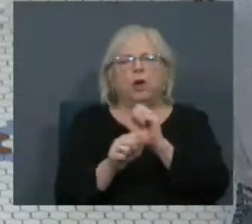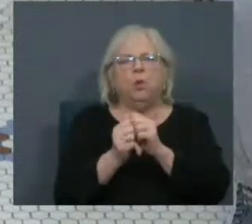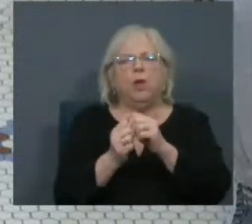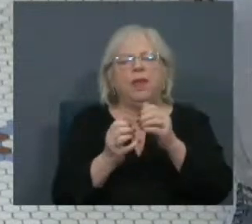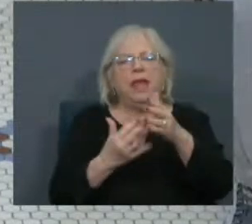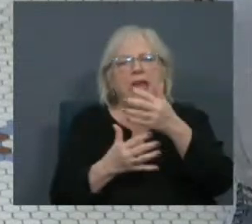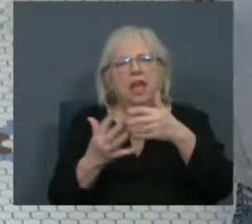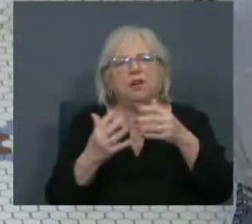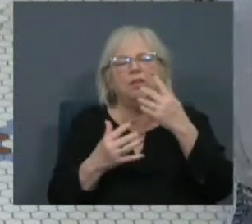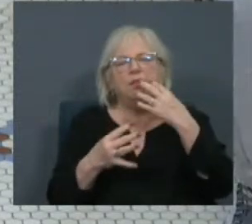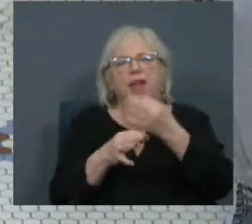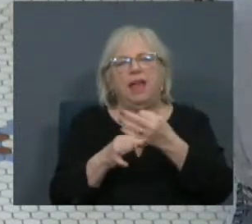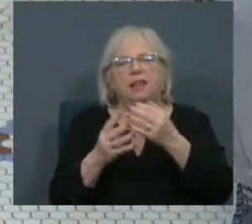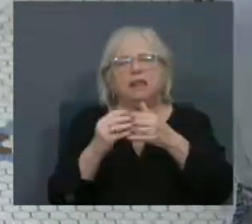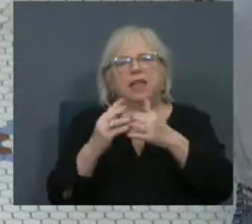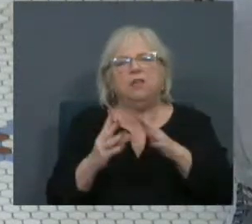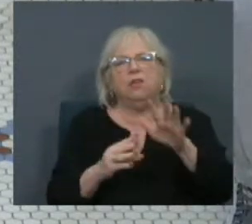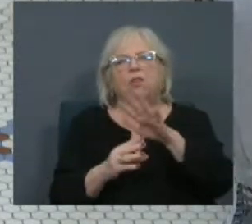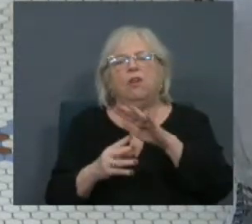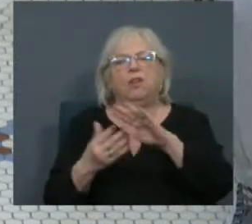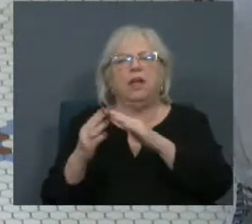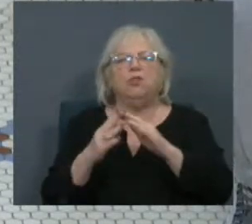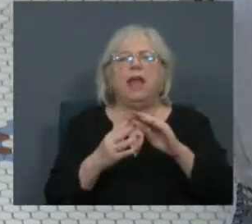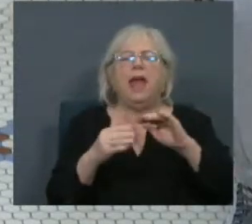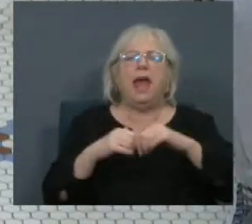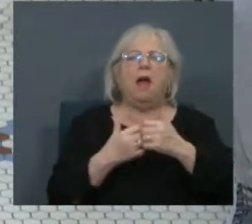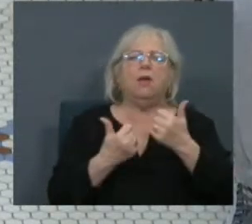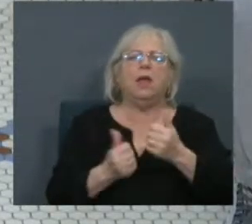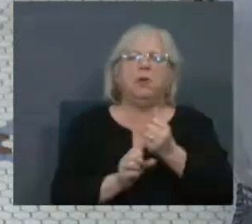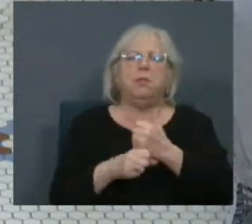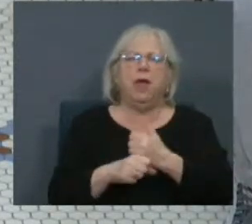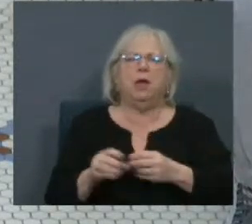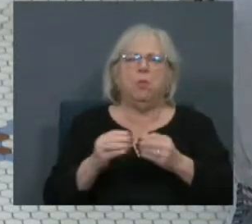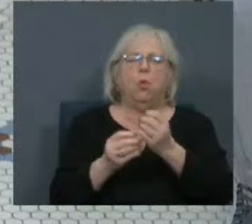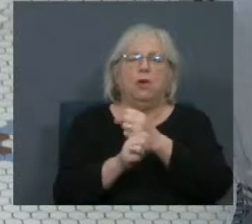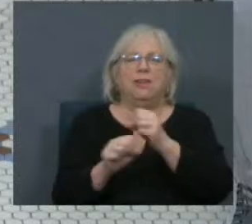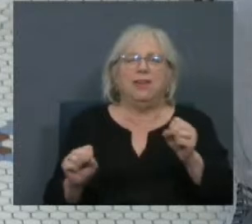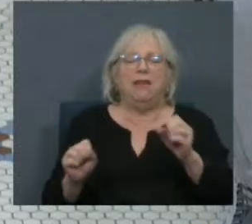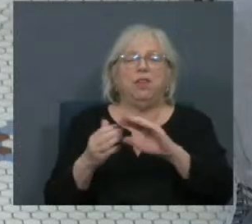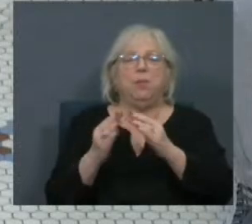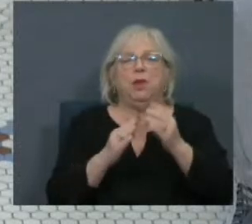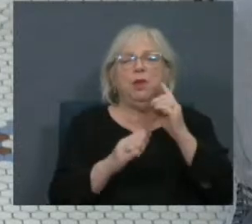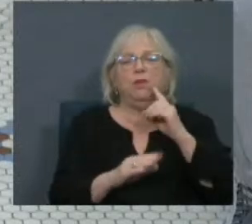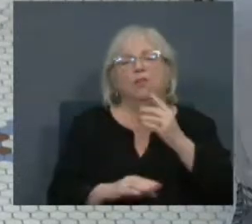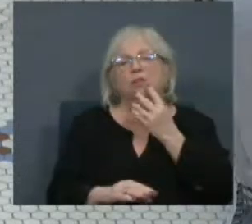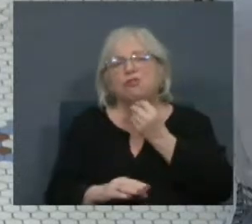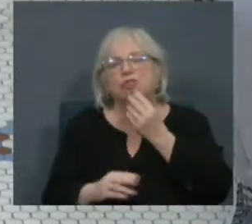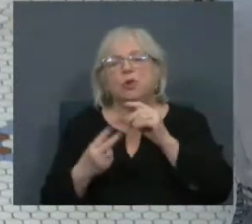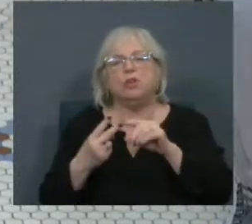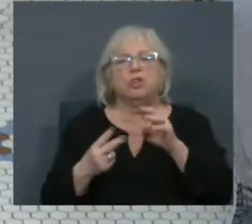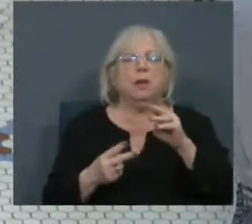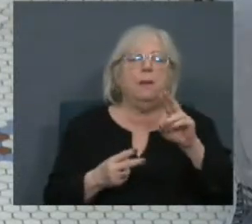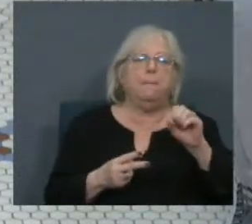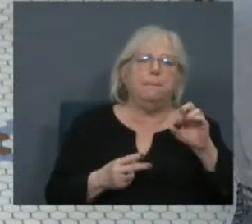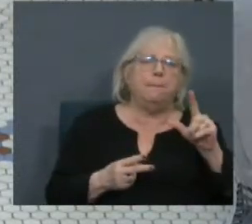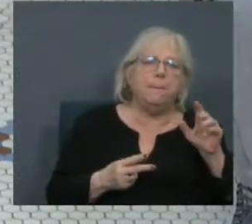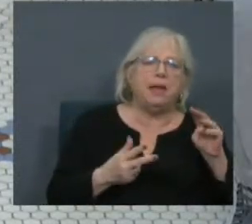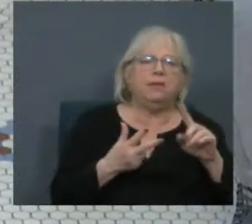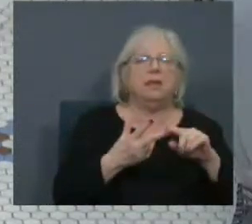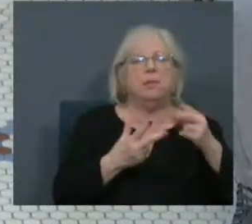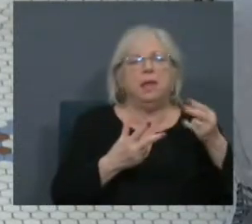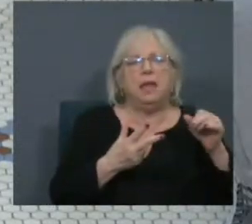the country. How do we think about creating safer communities for those of our Muslim neighbors, our Jewish neighbors, our Hindu neighbors, and